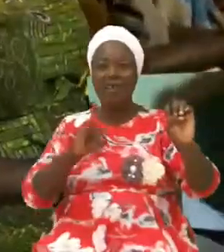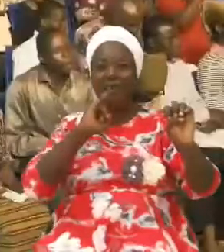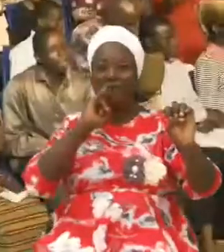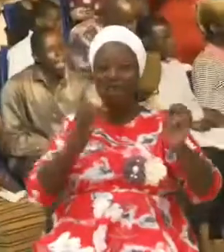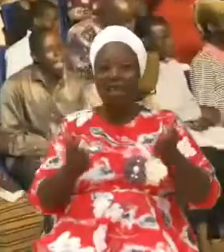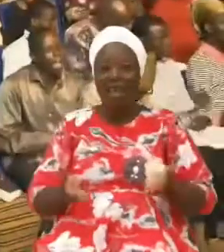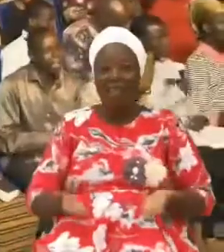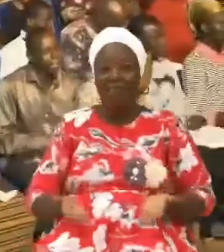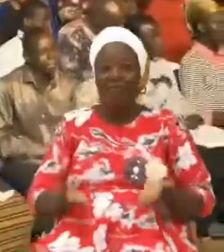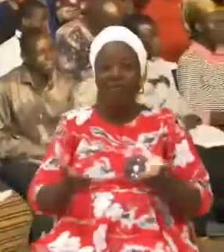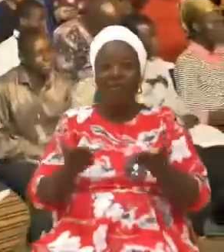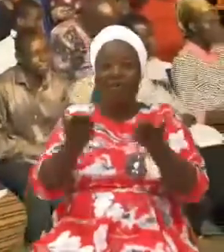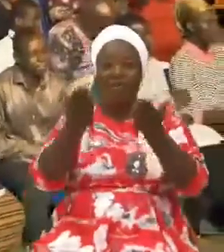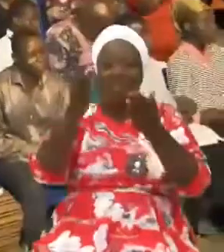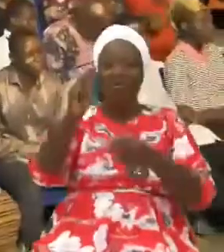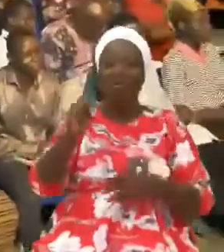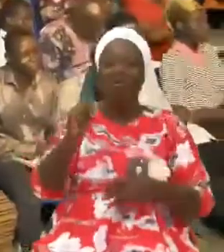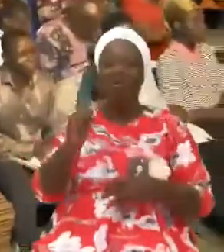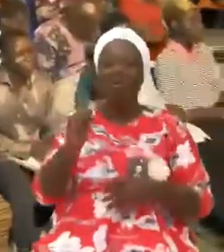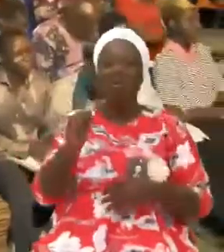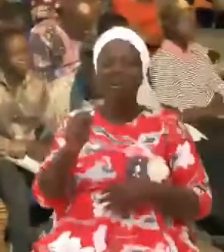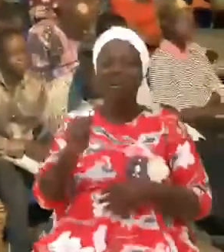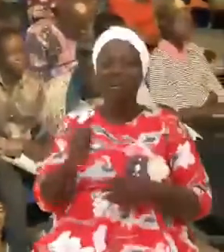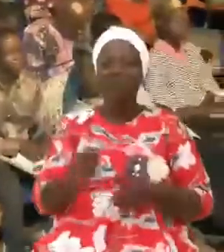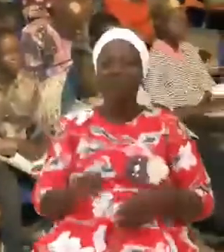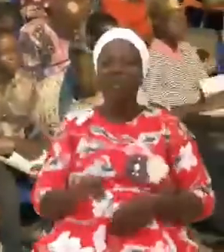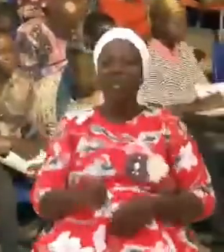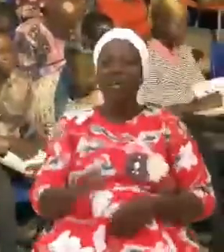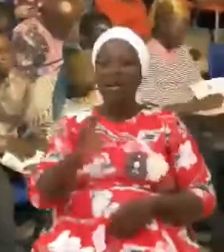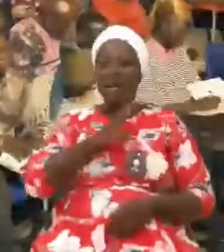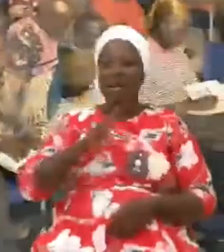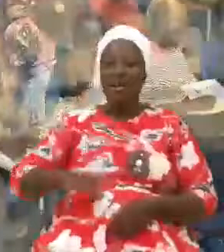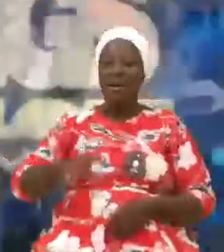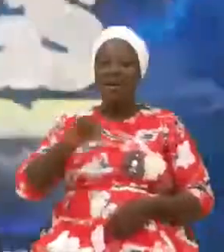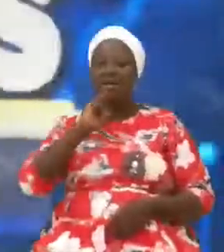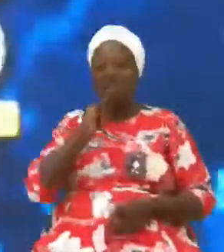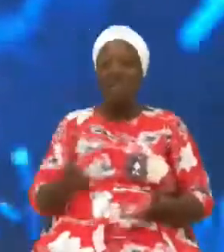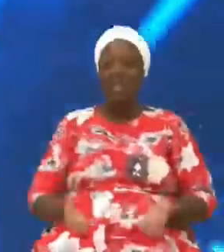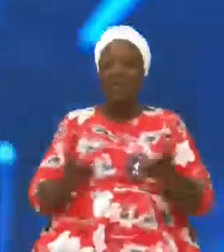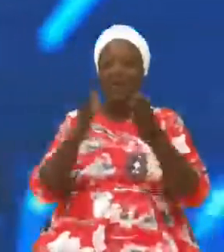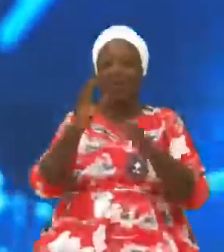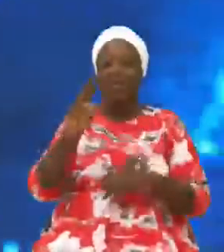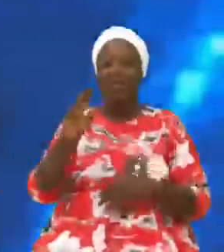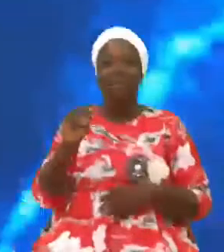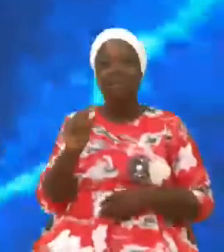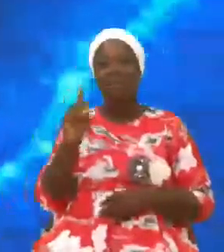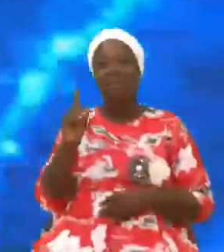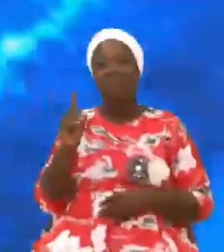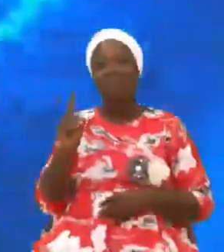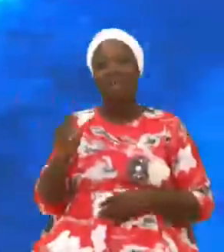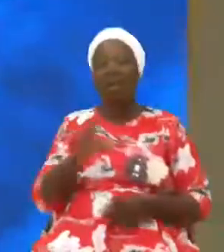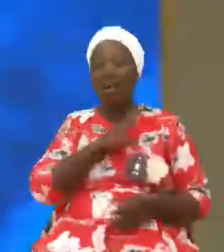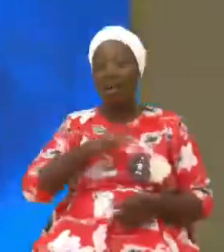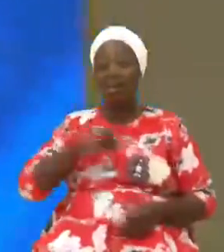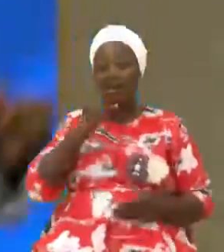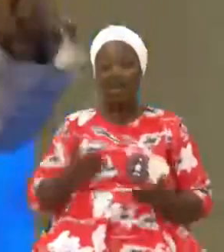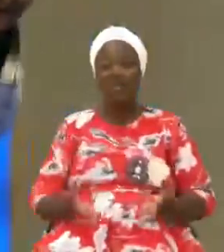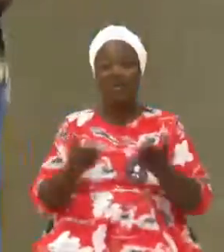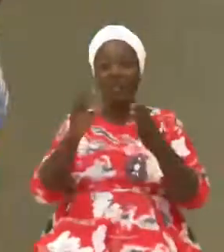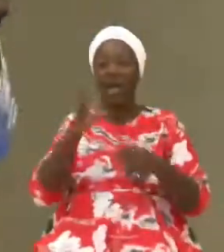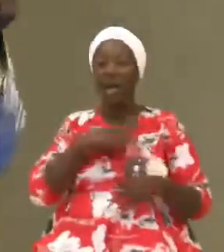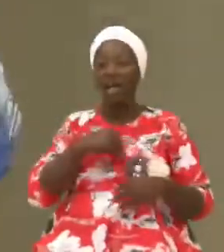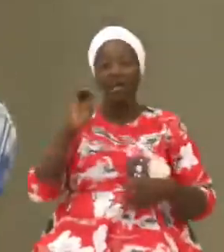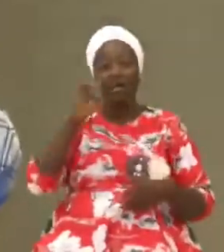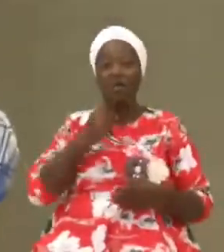wonders. E is exaltation. Christ is exalted,